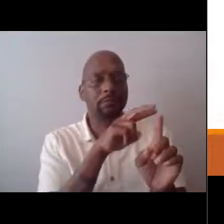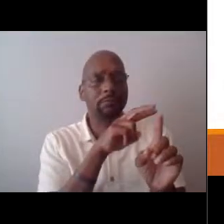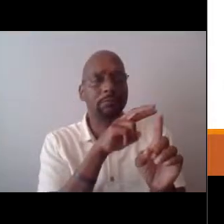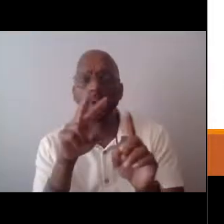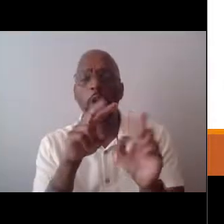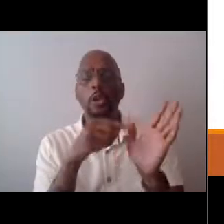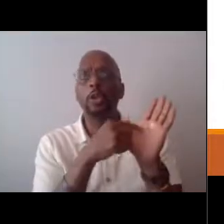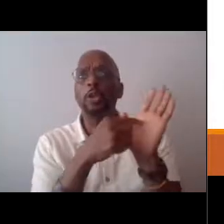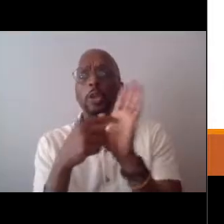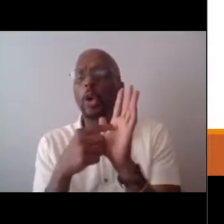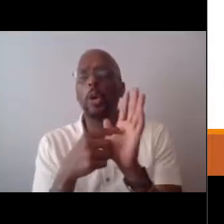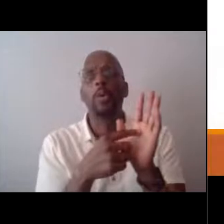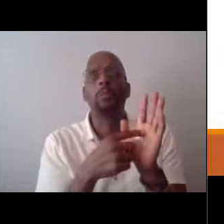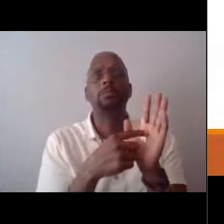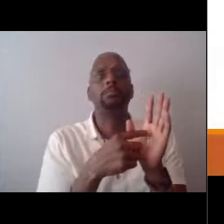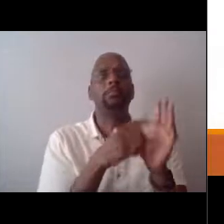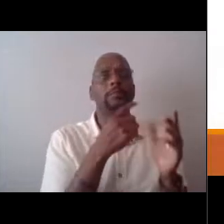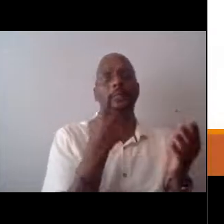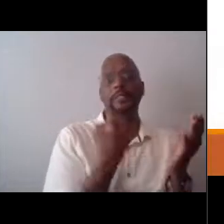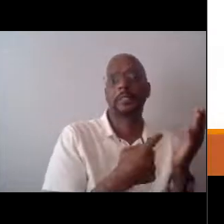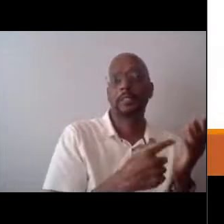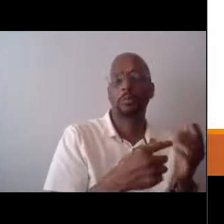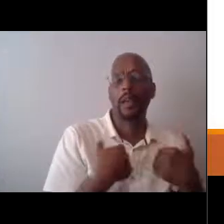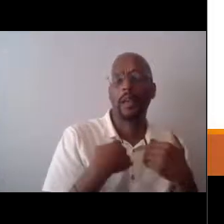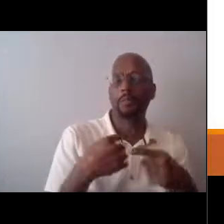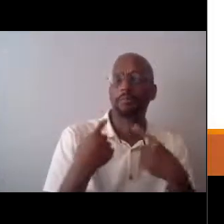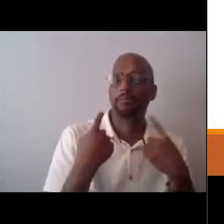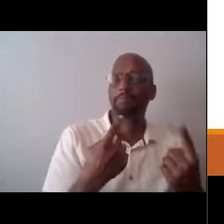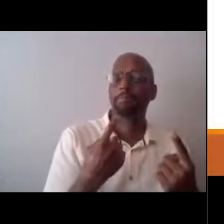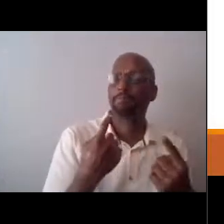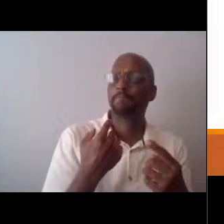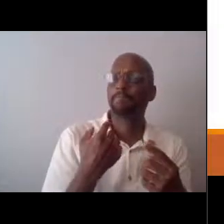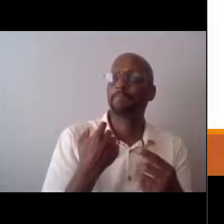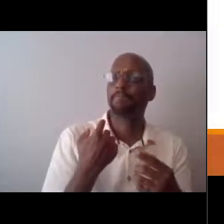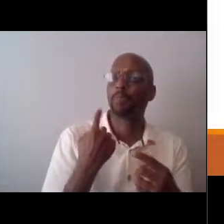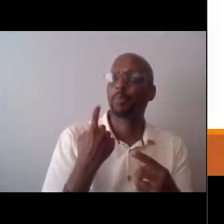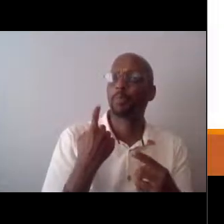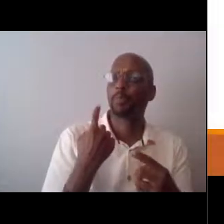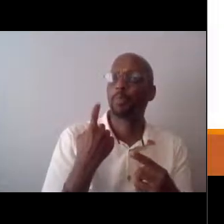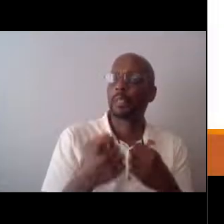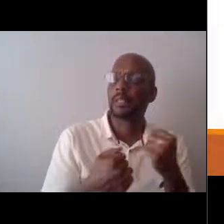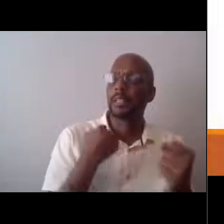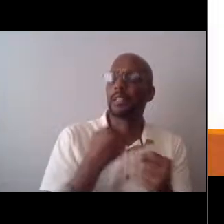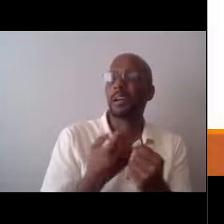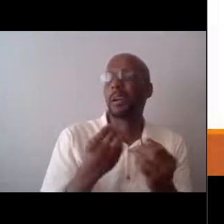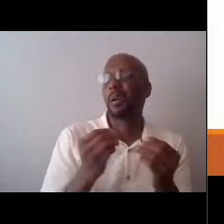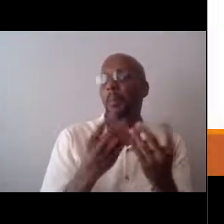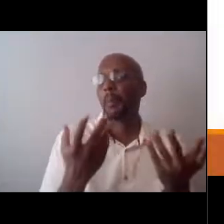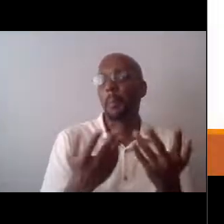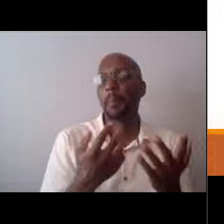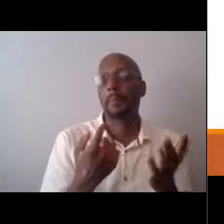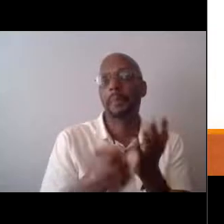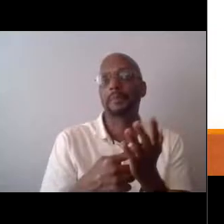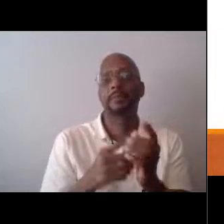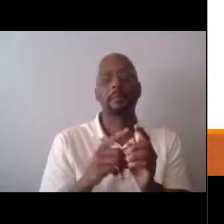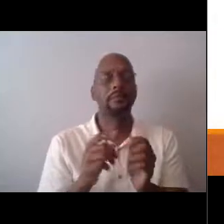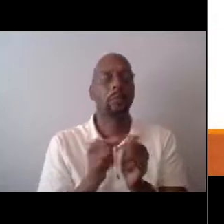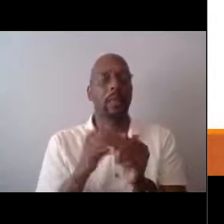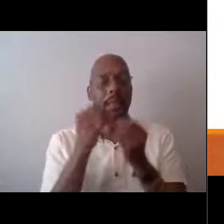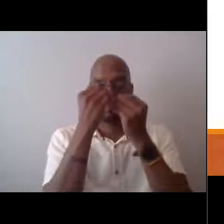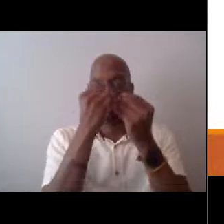the conversations that we've been having with partners over the past year or so. But to that end,